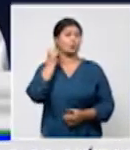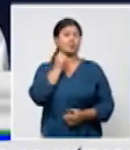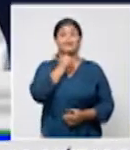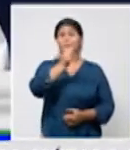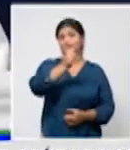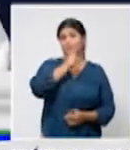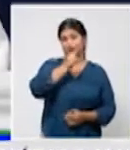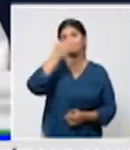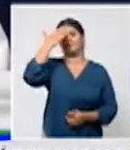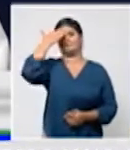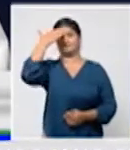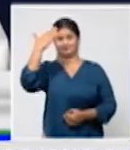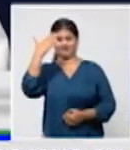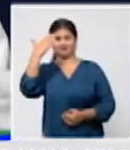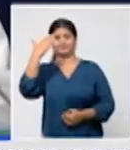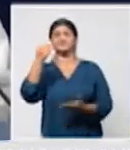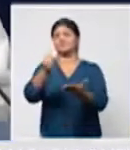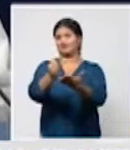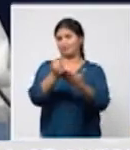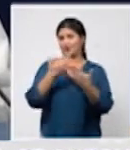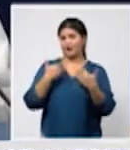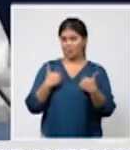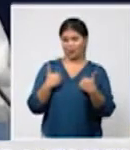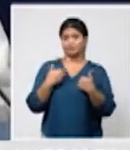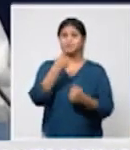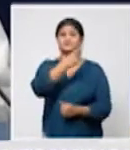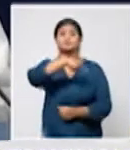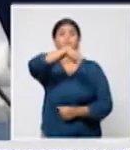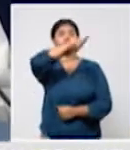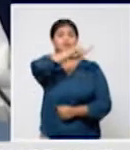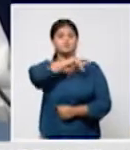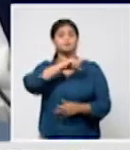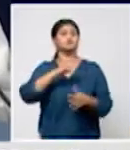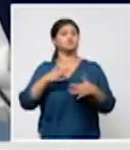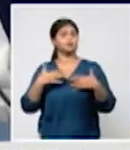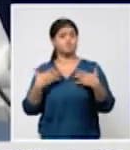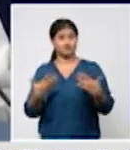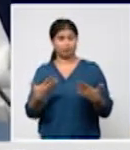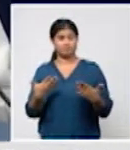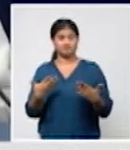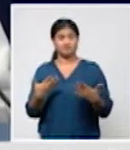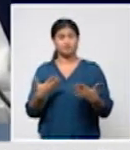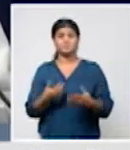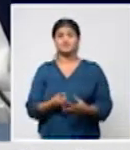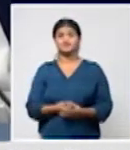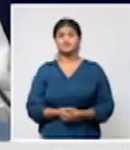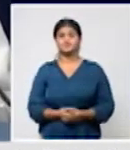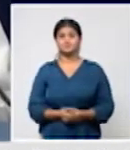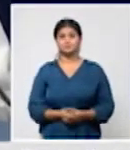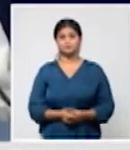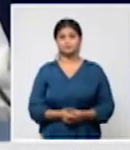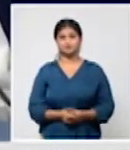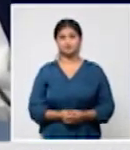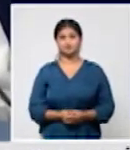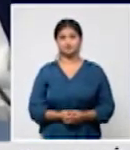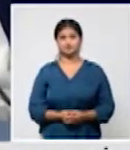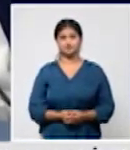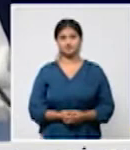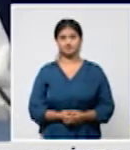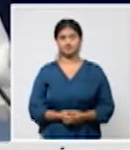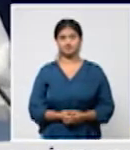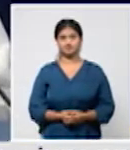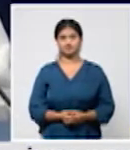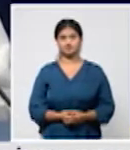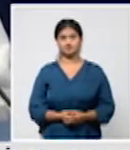Excuse me while I remove my face mask. Like I was saying, to Gisela and to our colleague